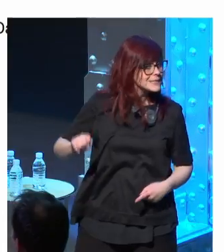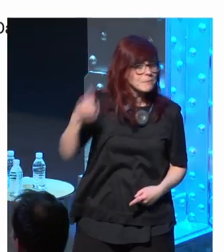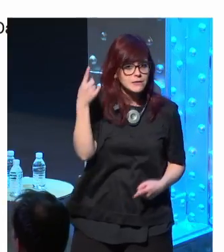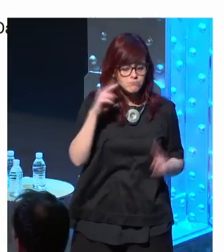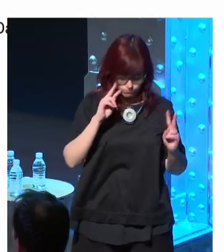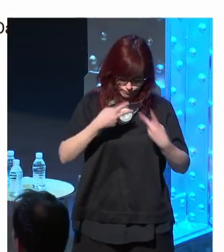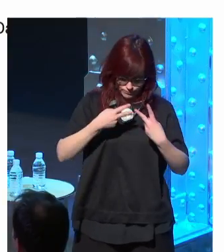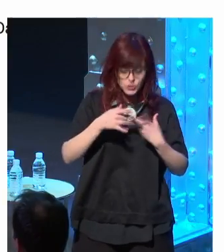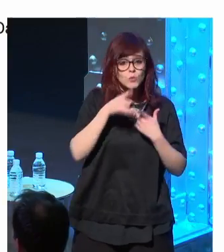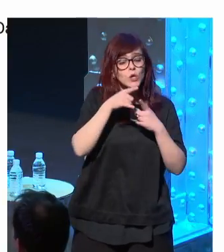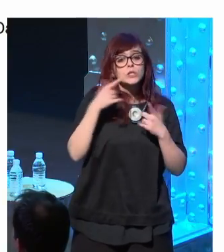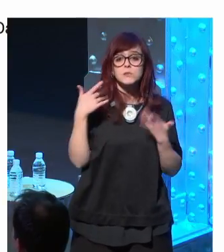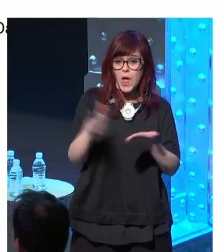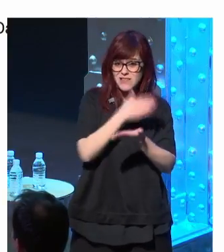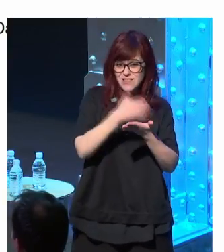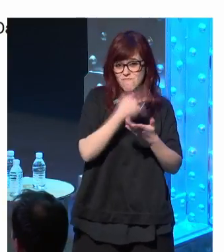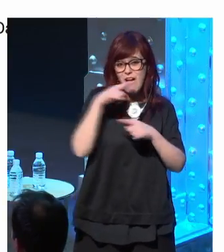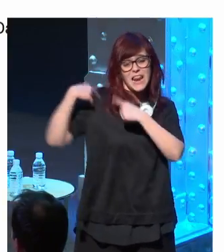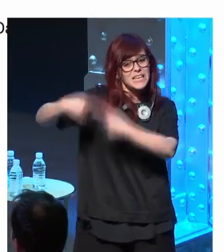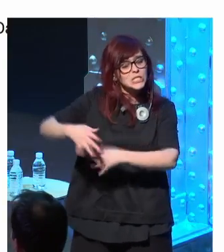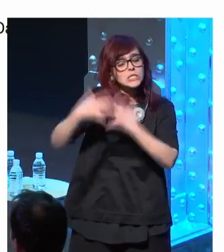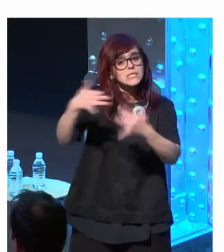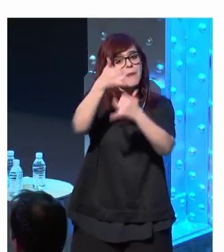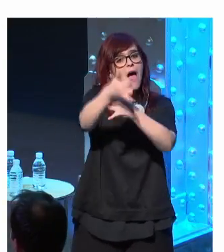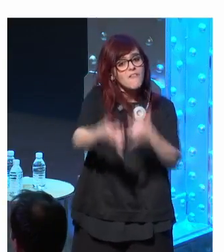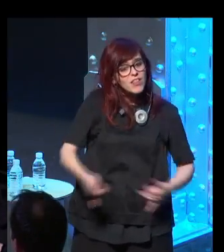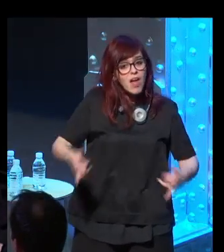terms of freedom are good for well-being.